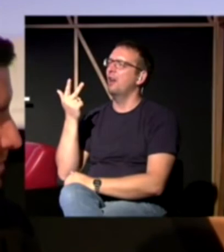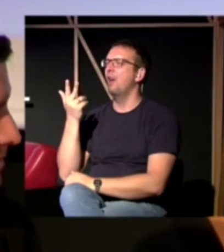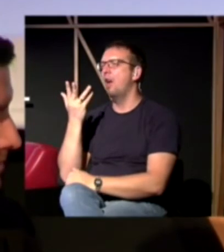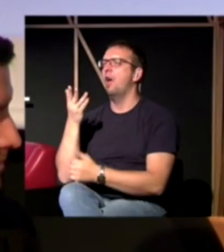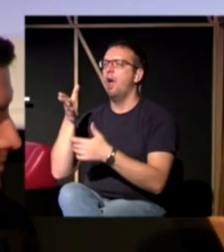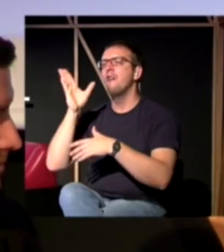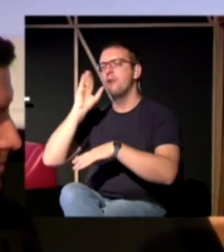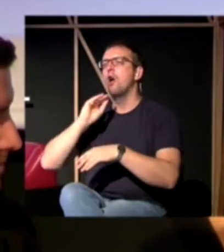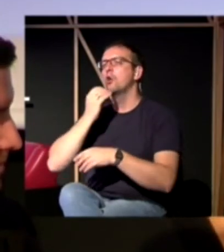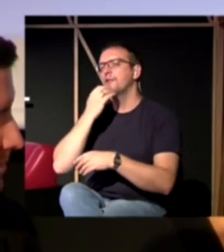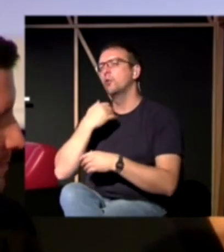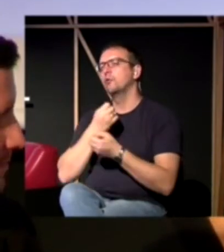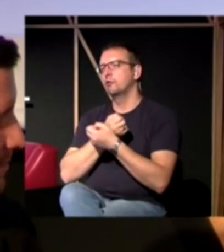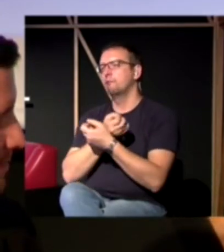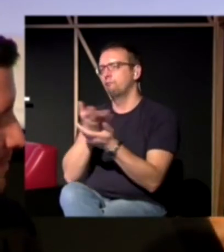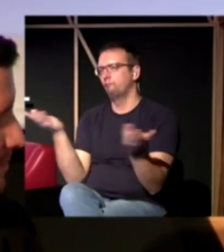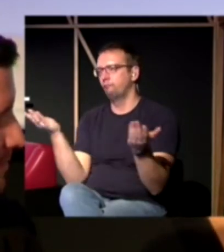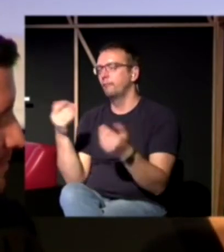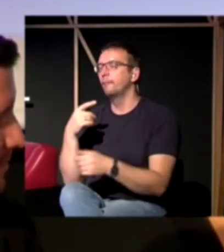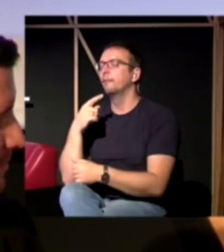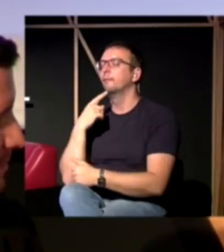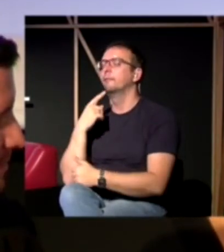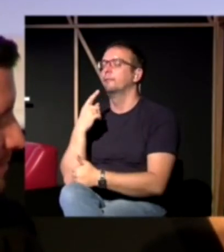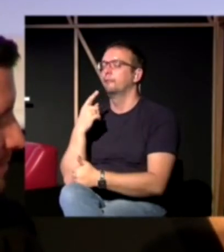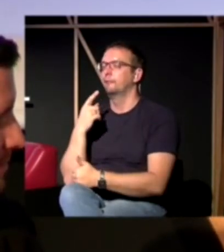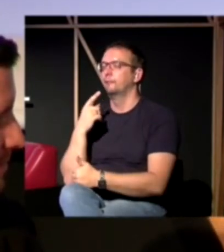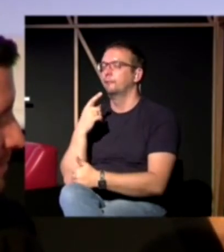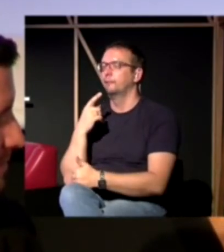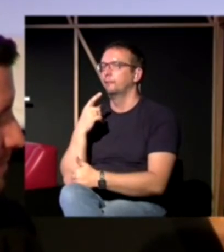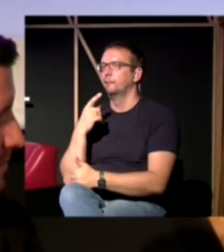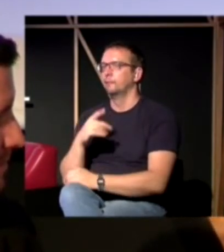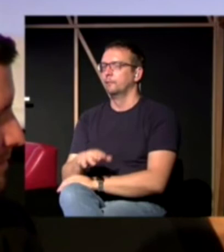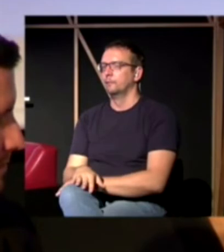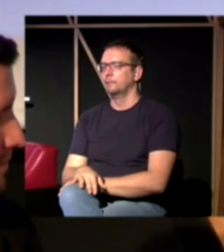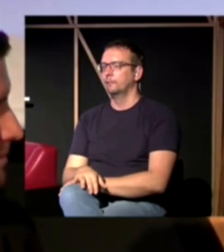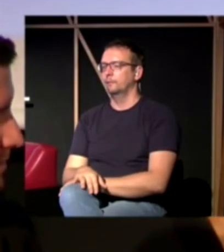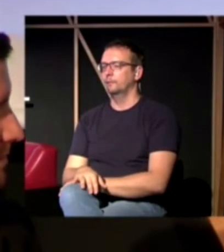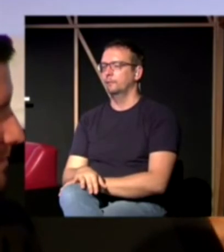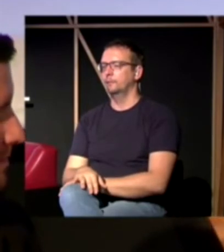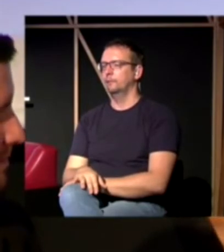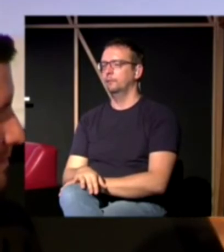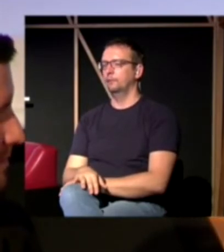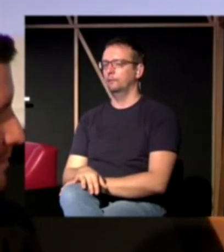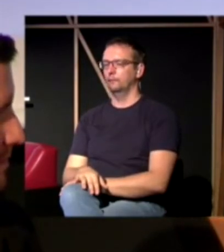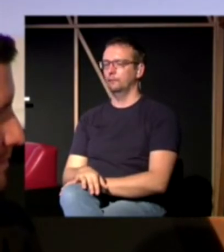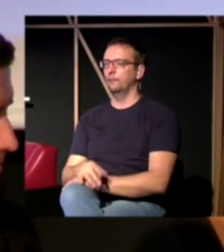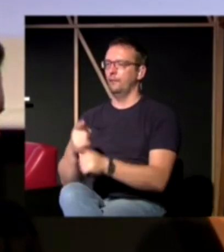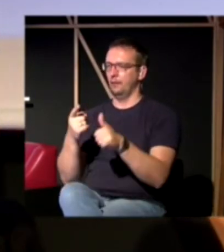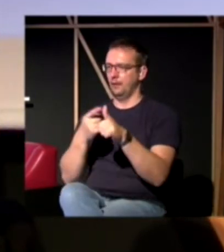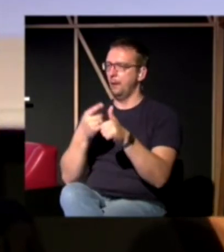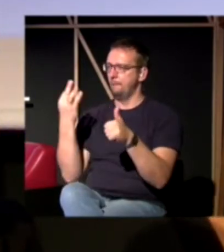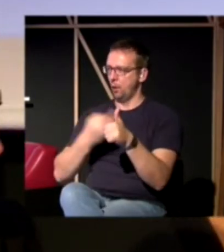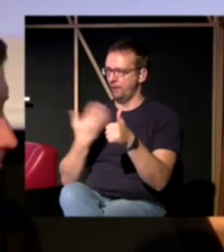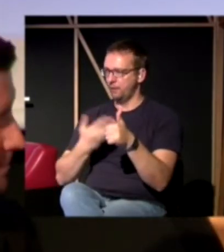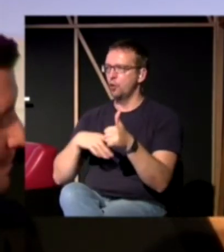services. Unfortunately, visually impaired people are not seen as a key audience for club